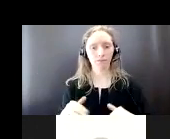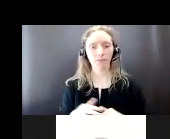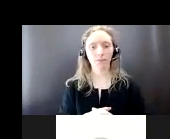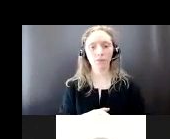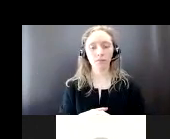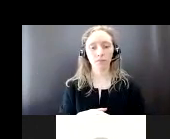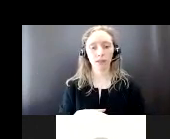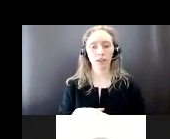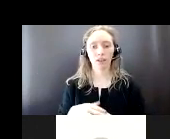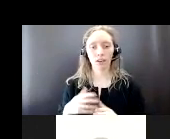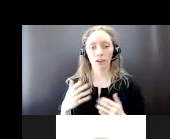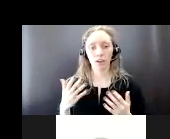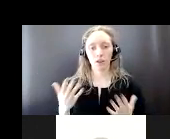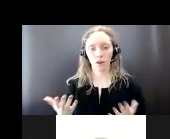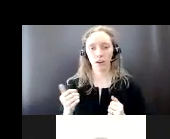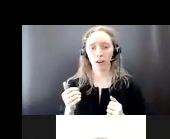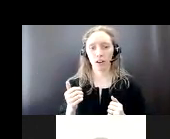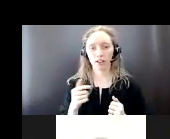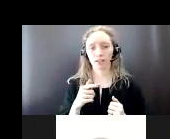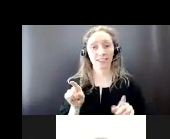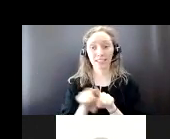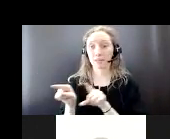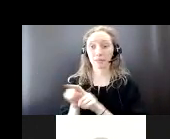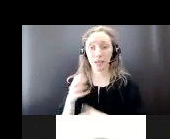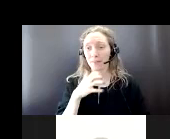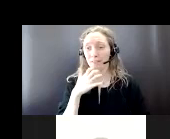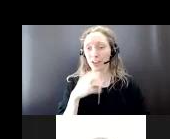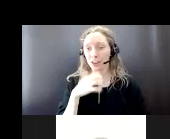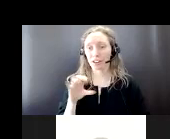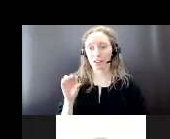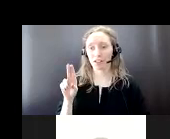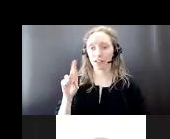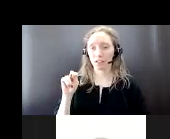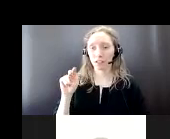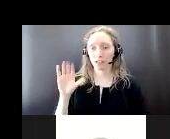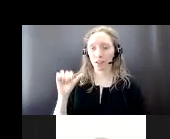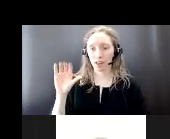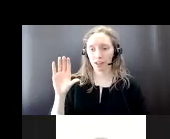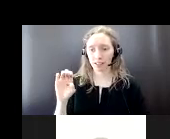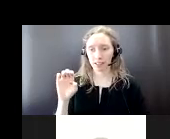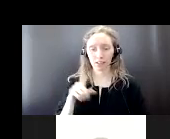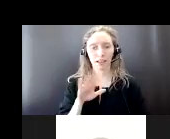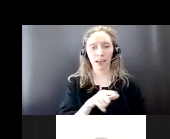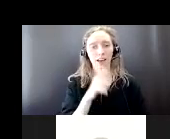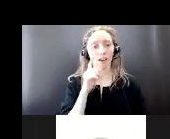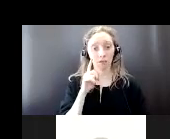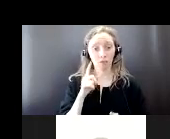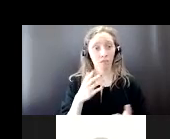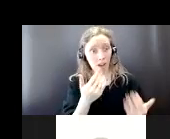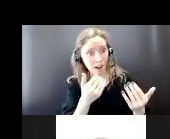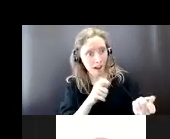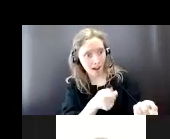into a contract. And once you've passed that 14 days or 30 days, depending on the